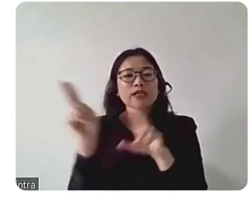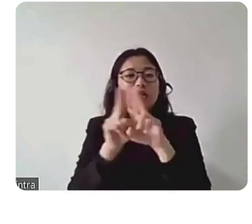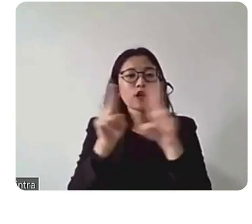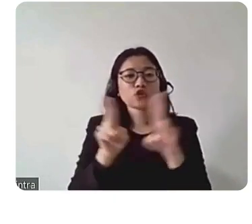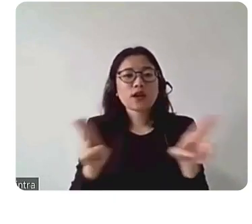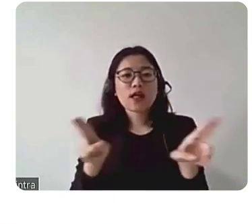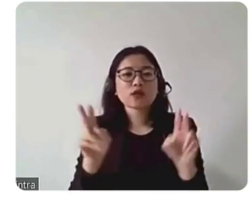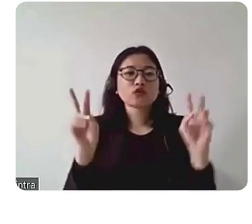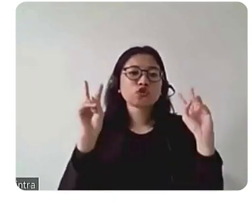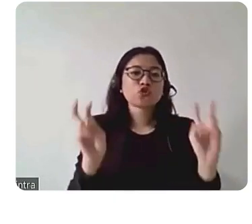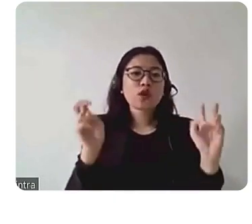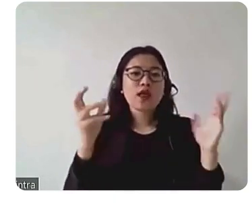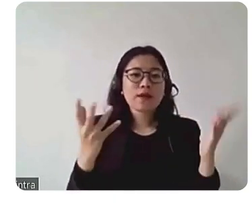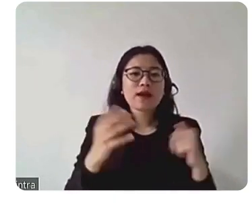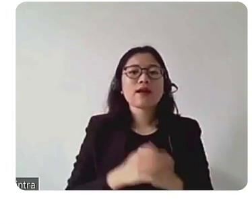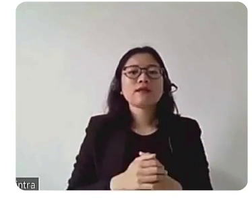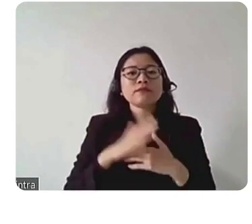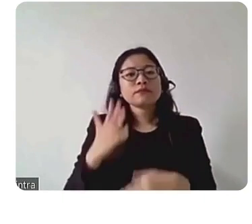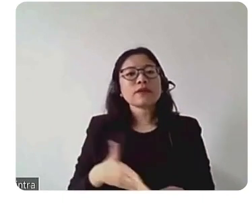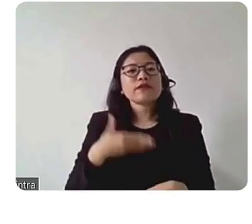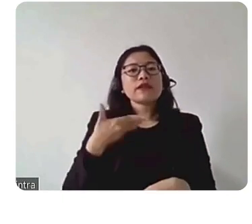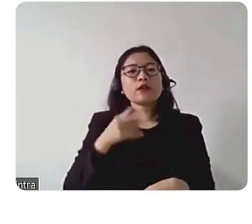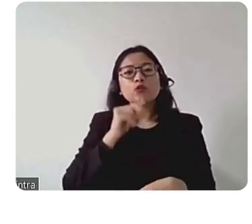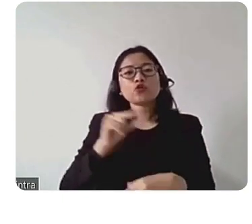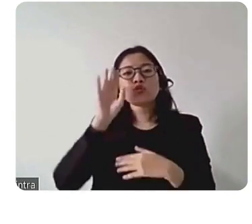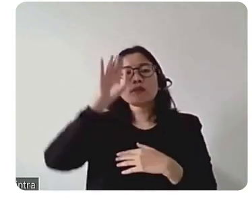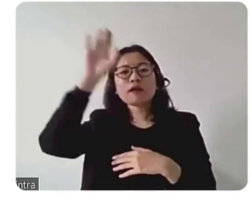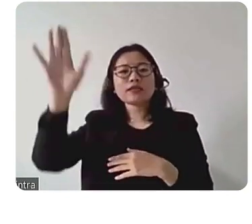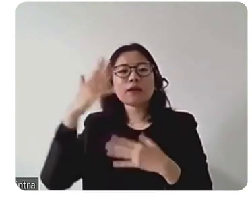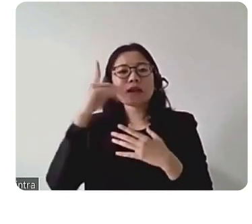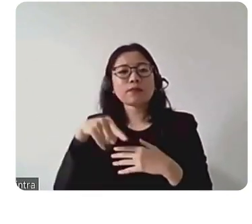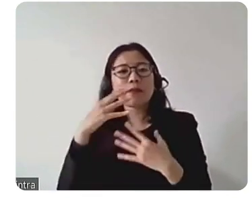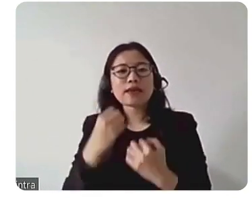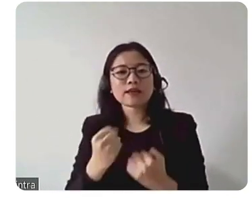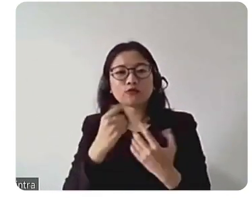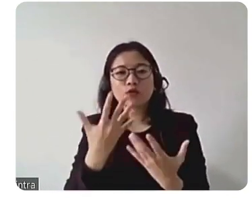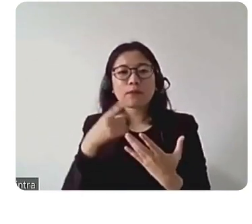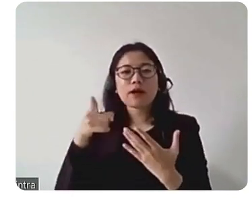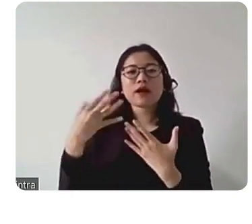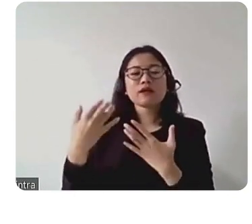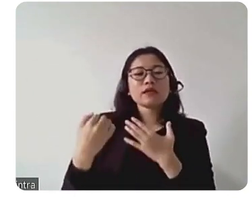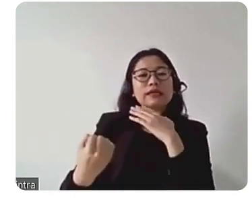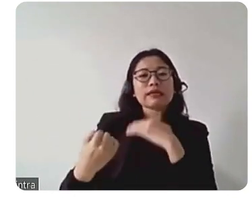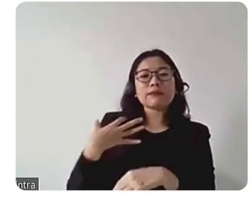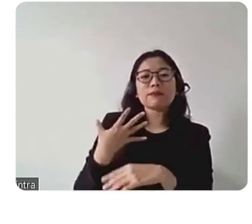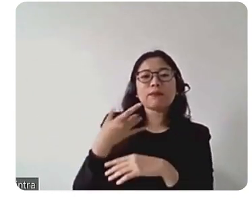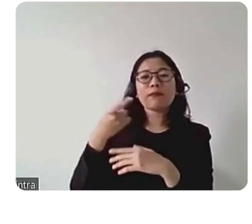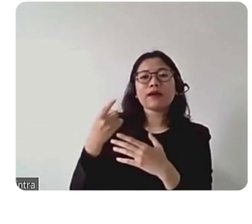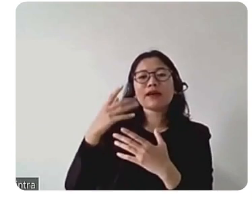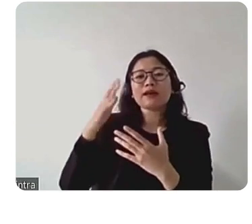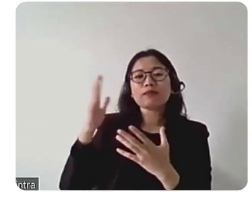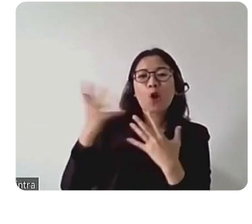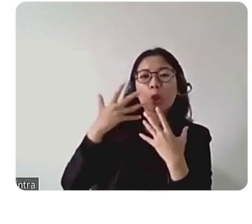entitled Breathing for Better Tomorrow, Unveiling the Impact of Air Pollution on Our Climate and